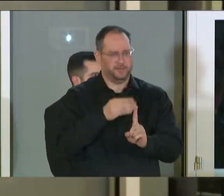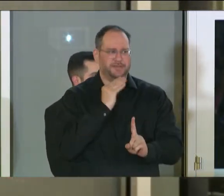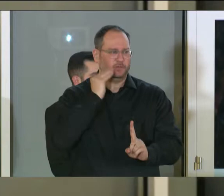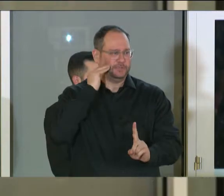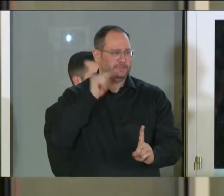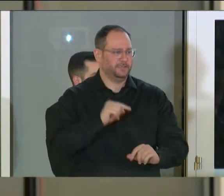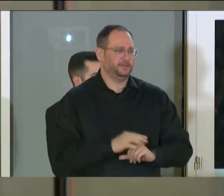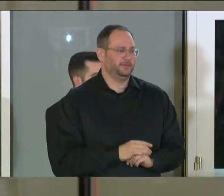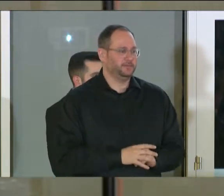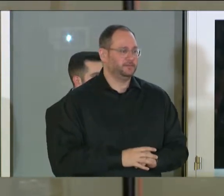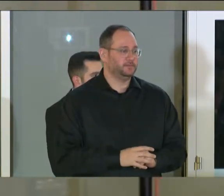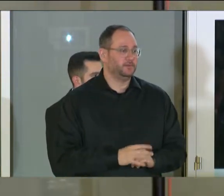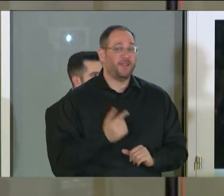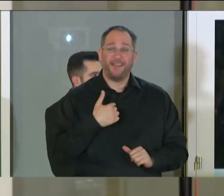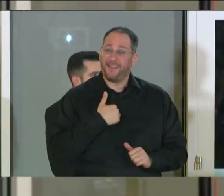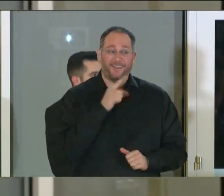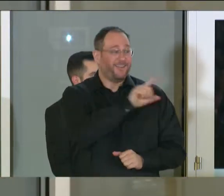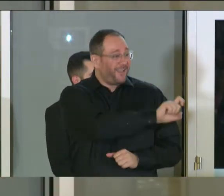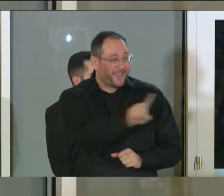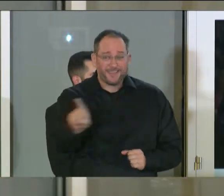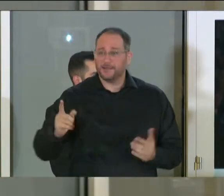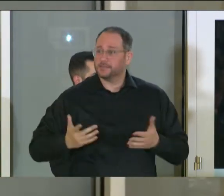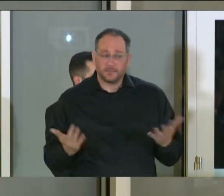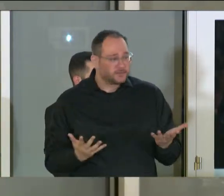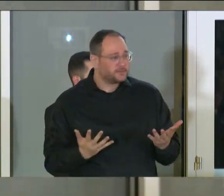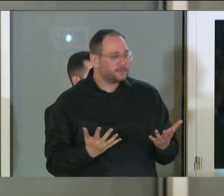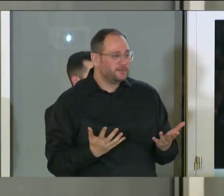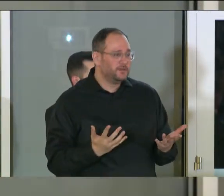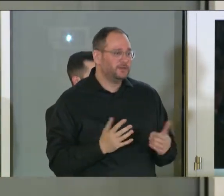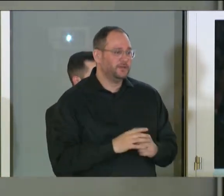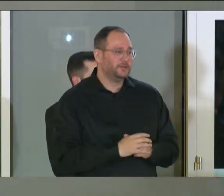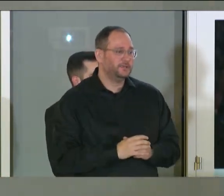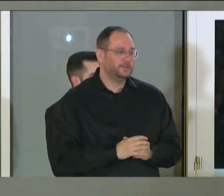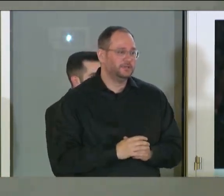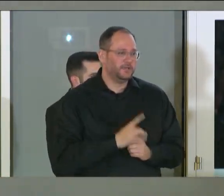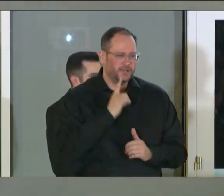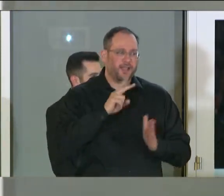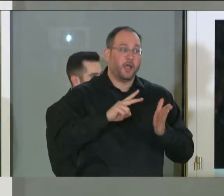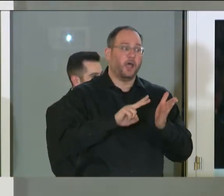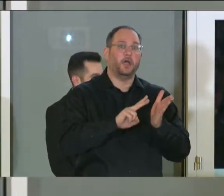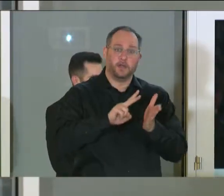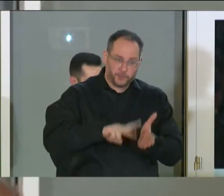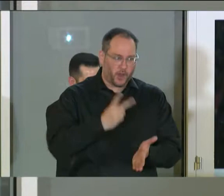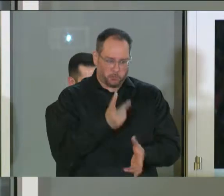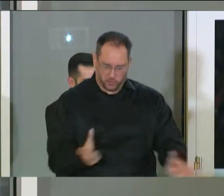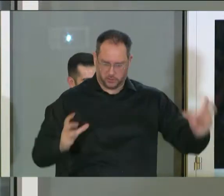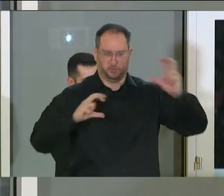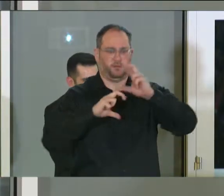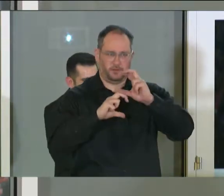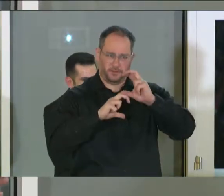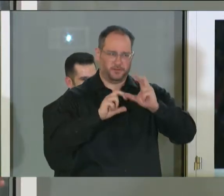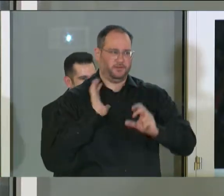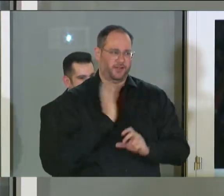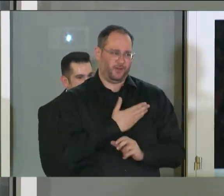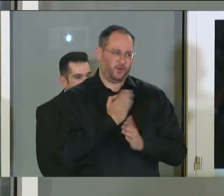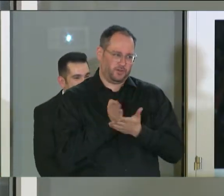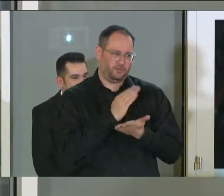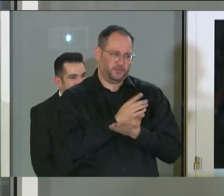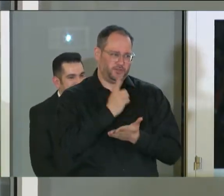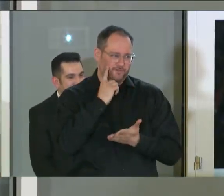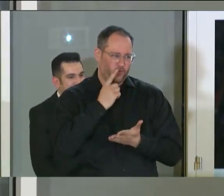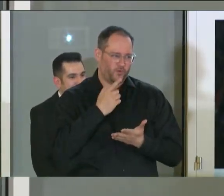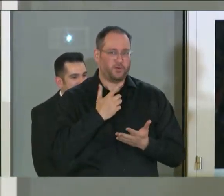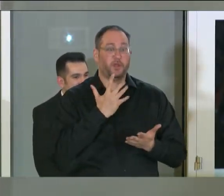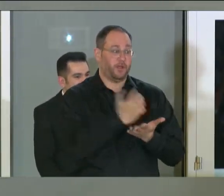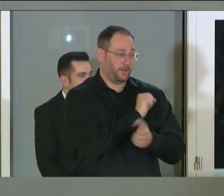pitch is that you double our investments in housing and jobs and opportunity. The kinds of outcomes that you will